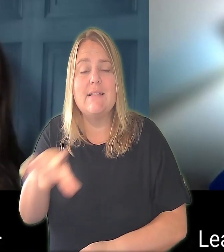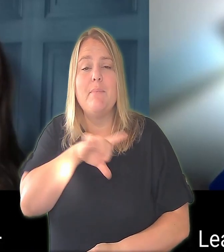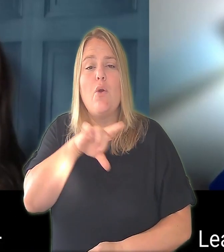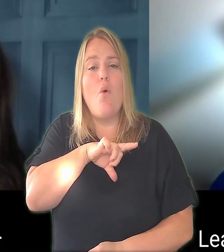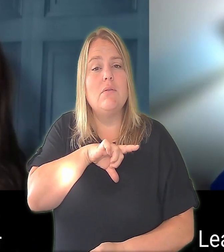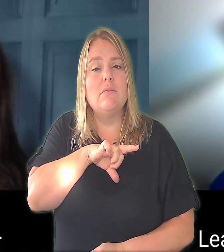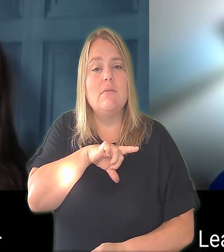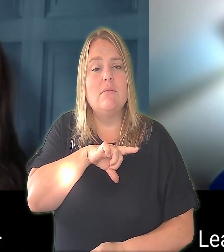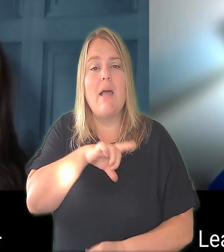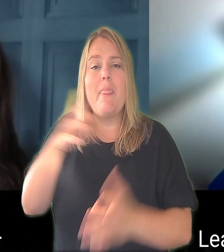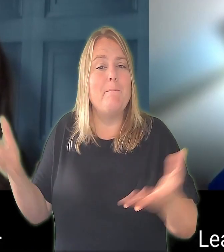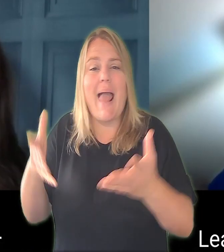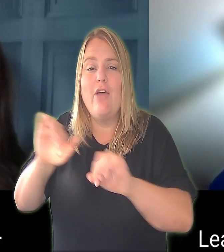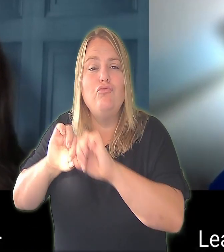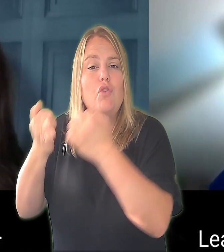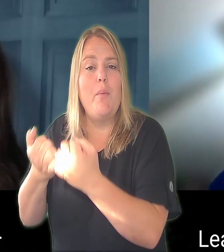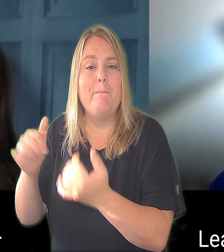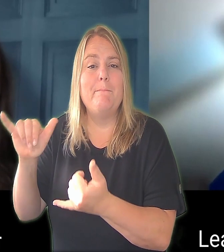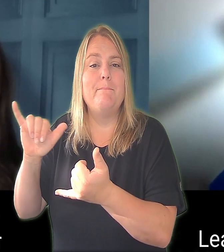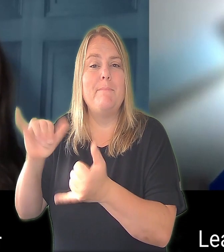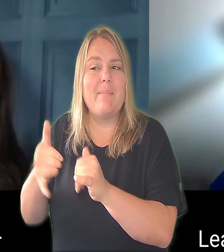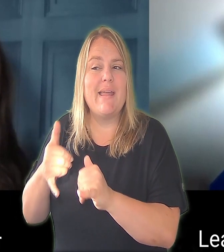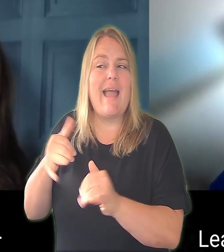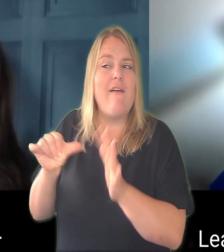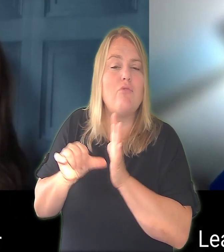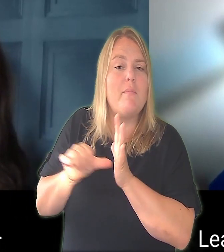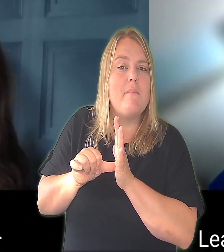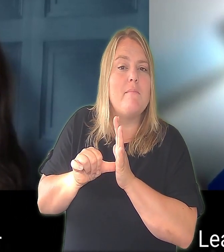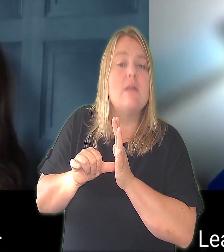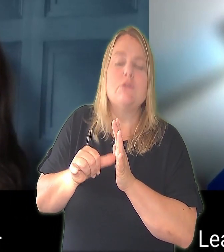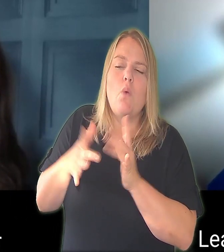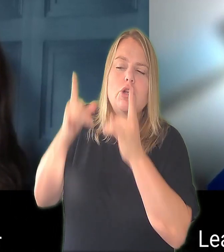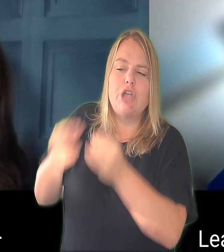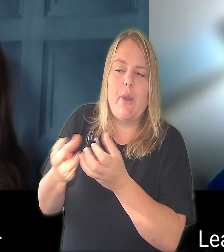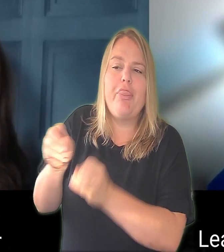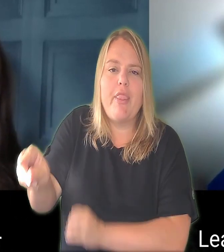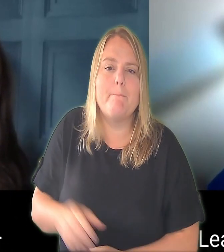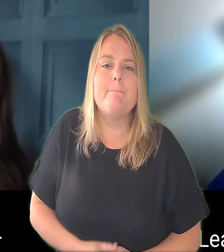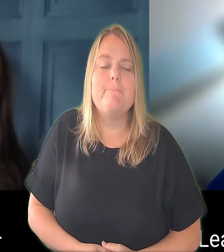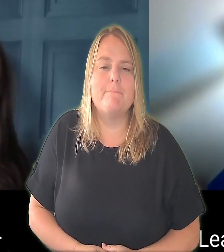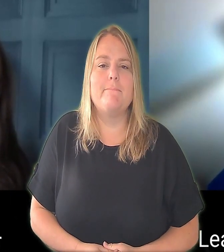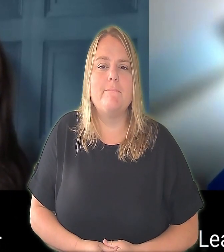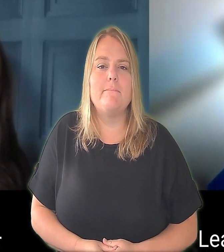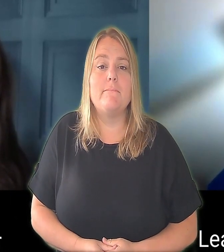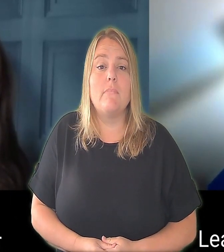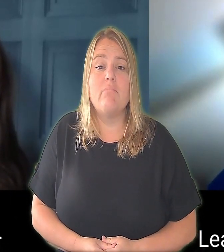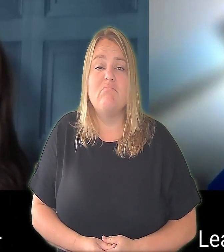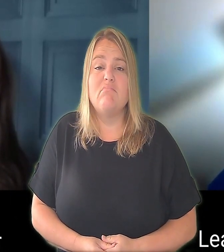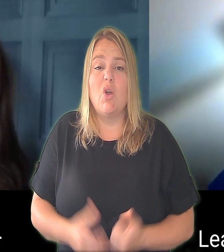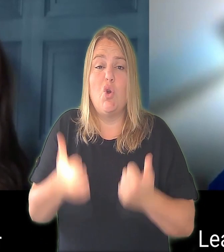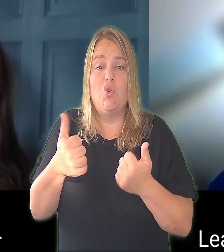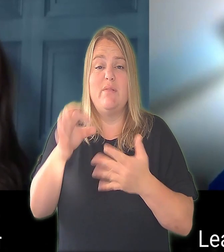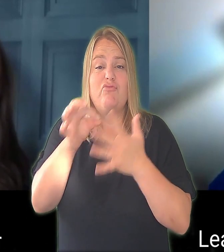week before. Otherwise, we'll never be able to set up in time in the morning. So I might just check with the play group where they're planning on putting them